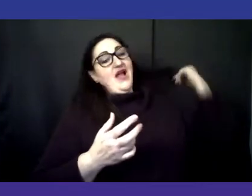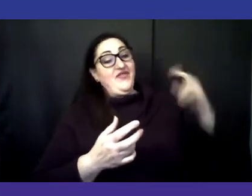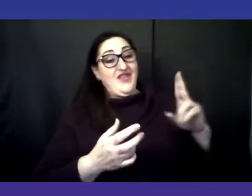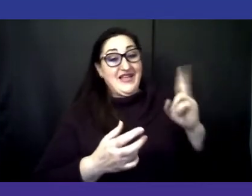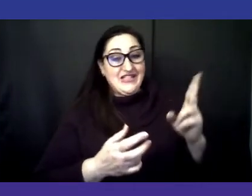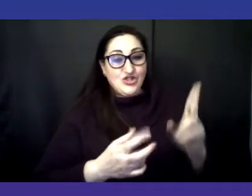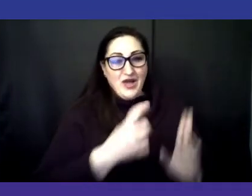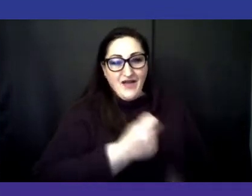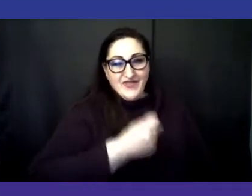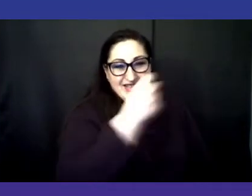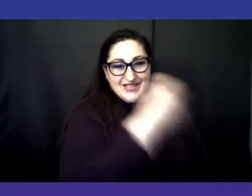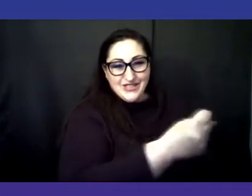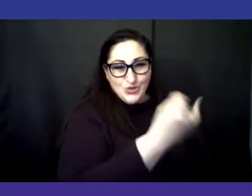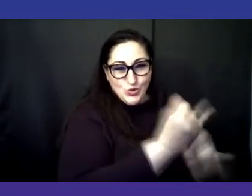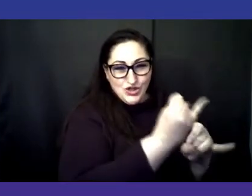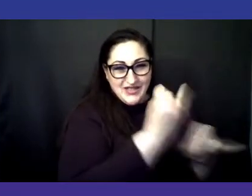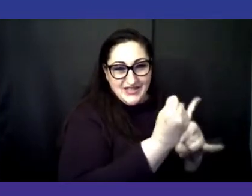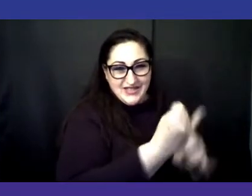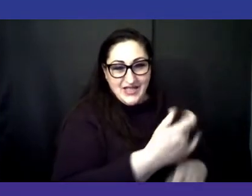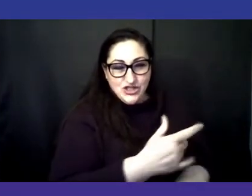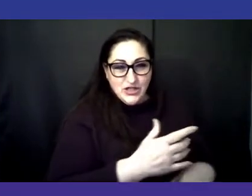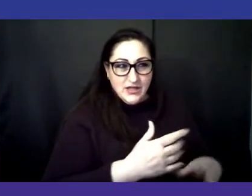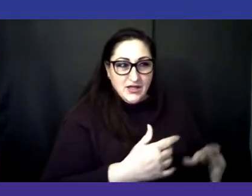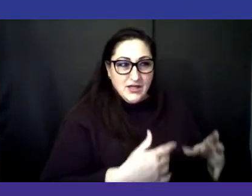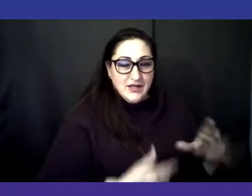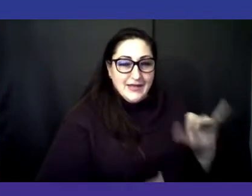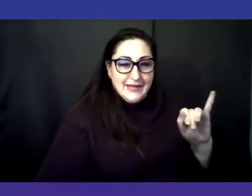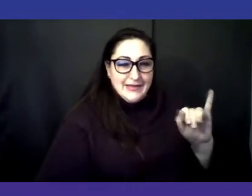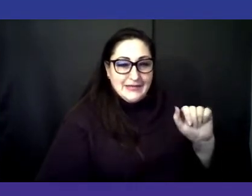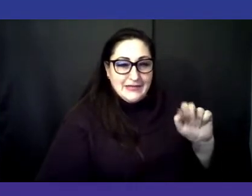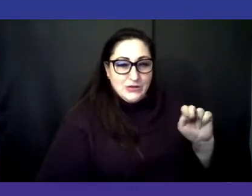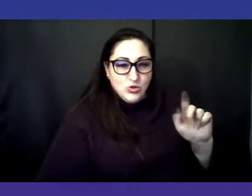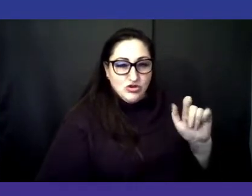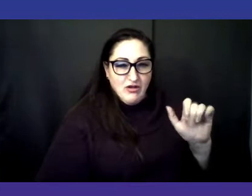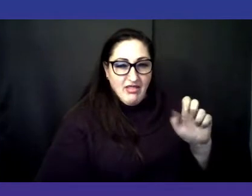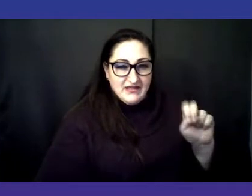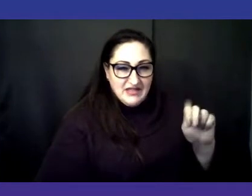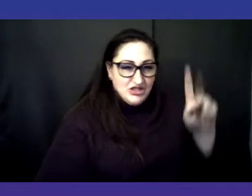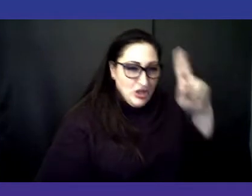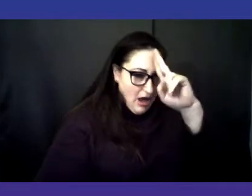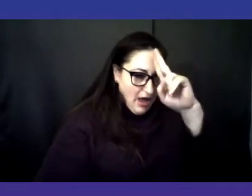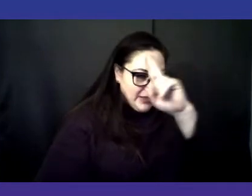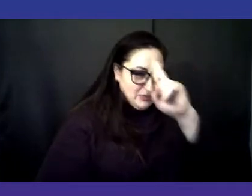institutionalization in America, it's